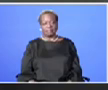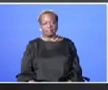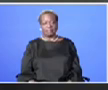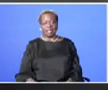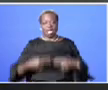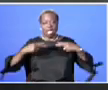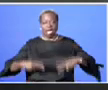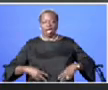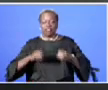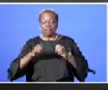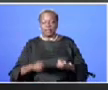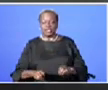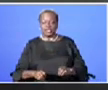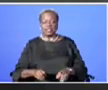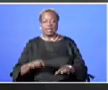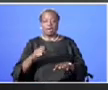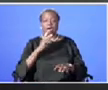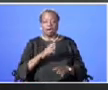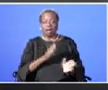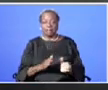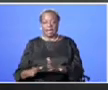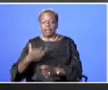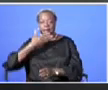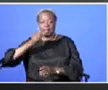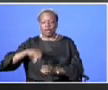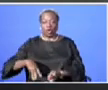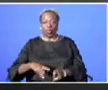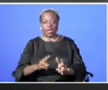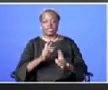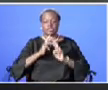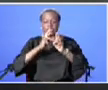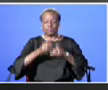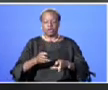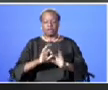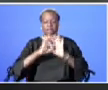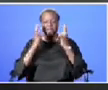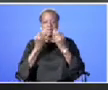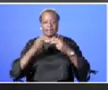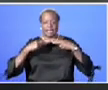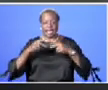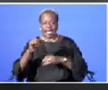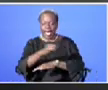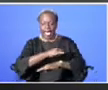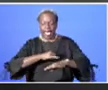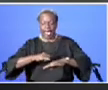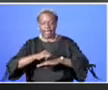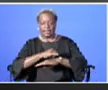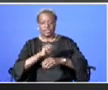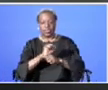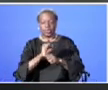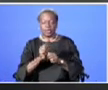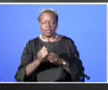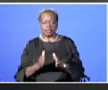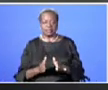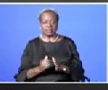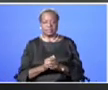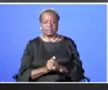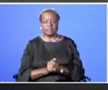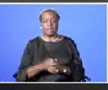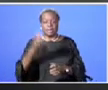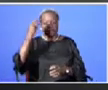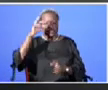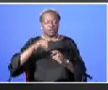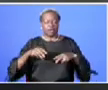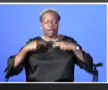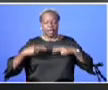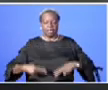Health officials are strategizing better ways to respond to Family Island health emergencies linked to COVID-19. Minister of